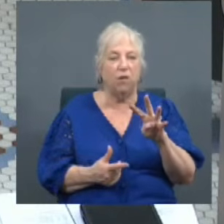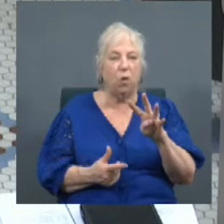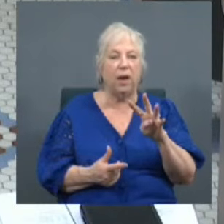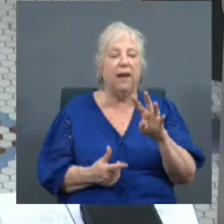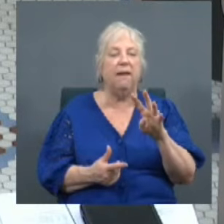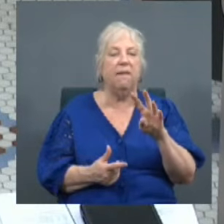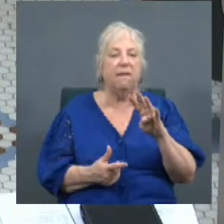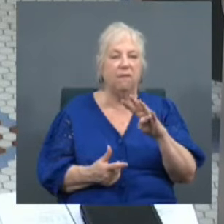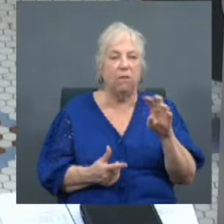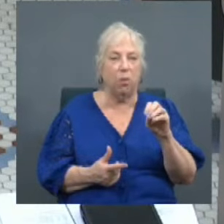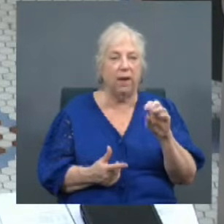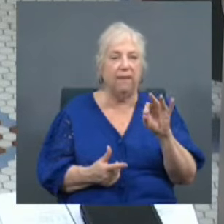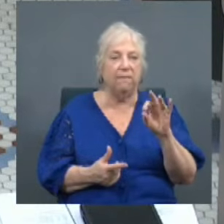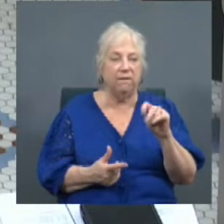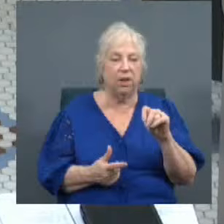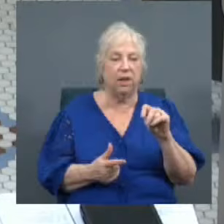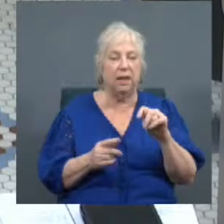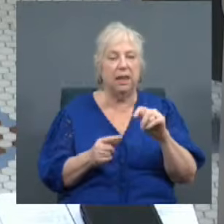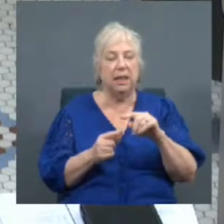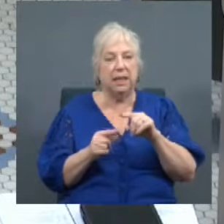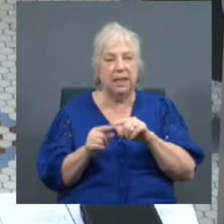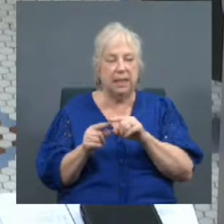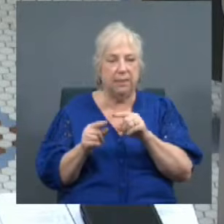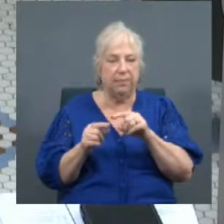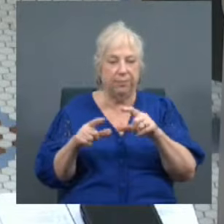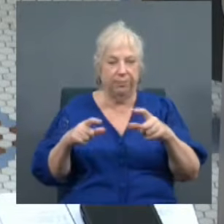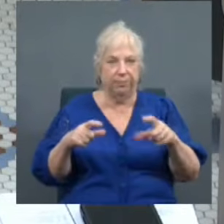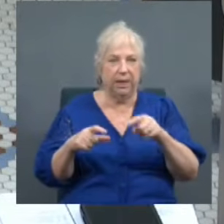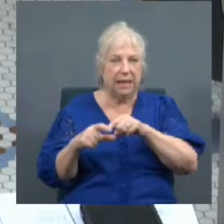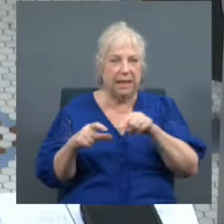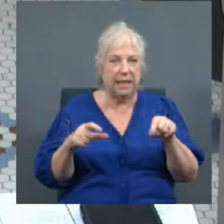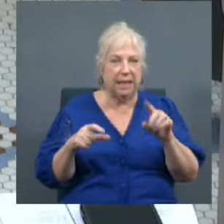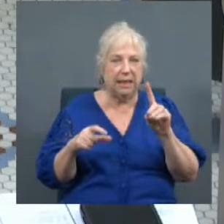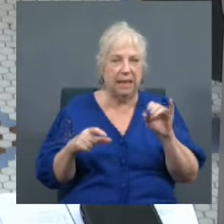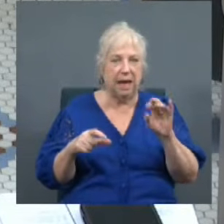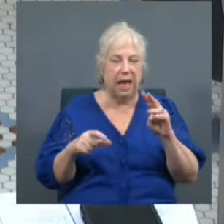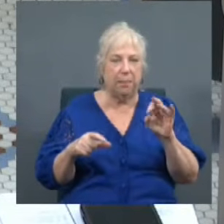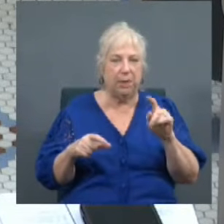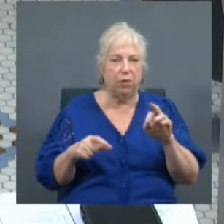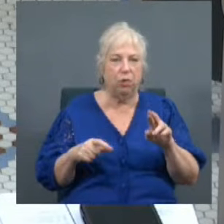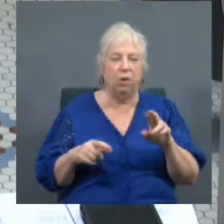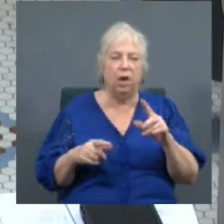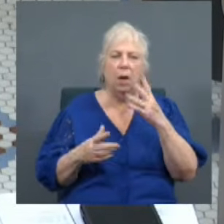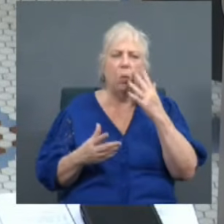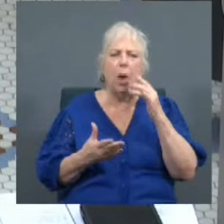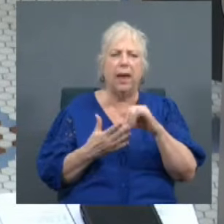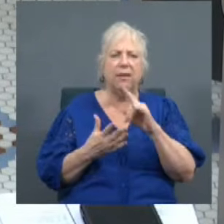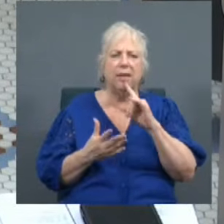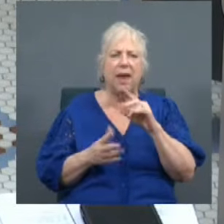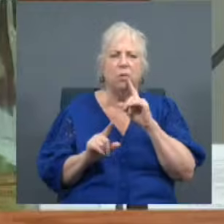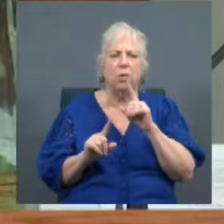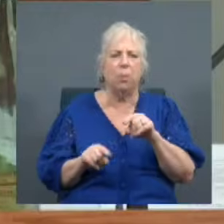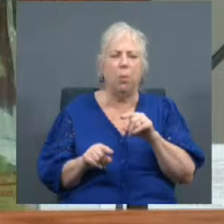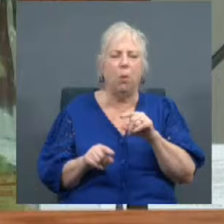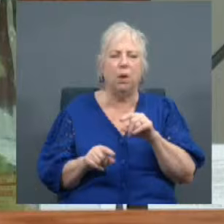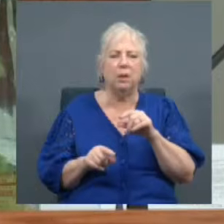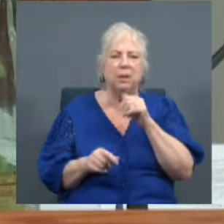that initial report deficient? And it was in 2021. And we didn't sue